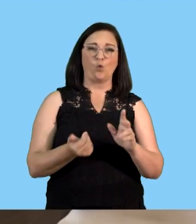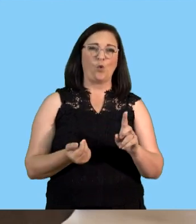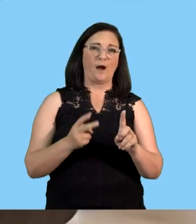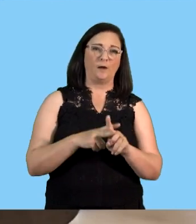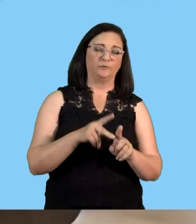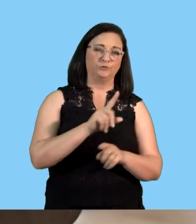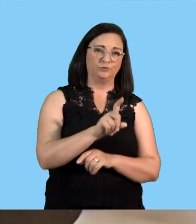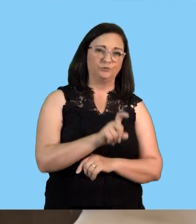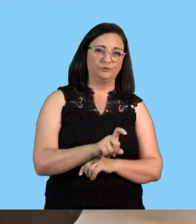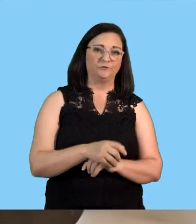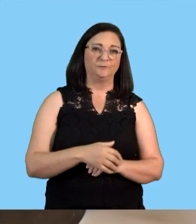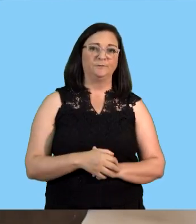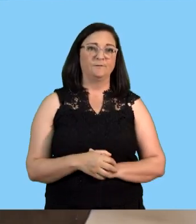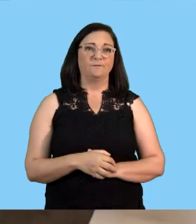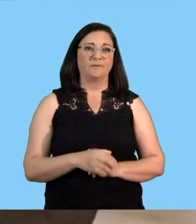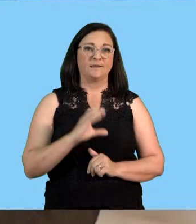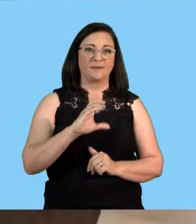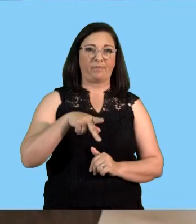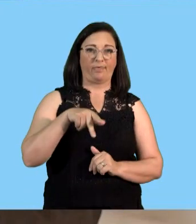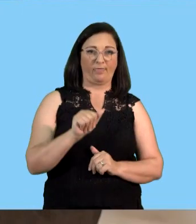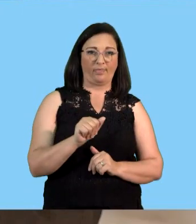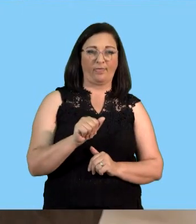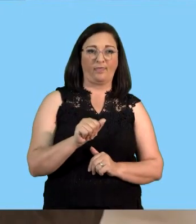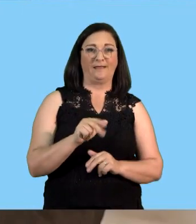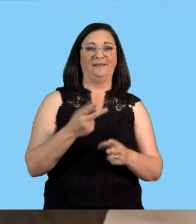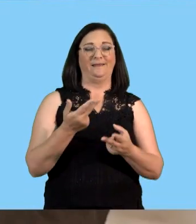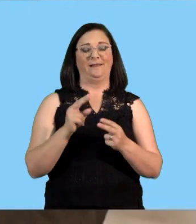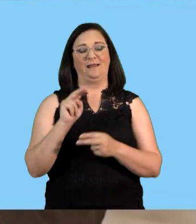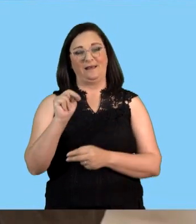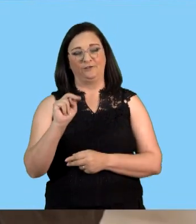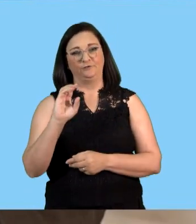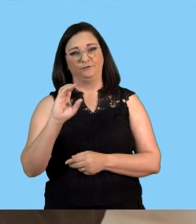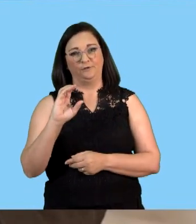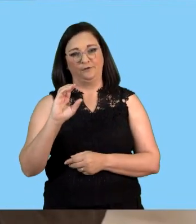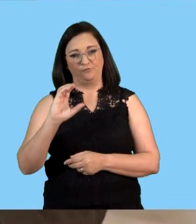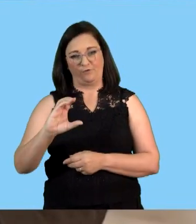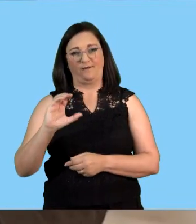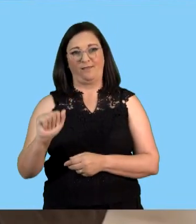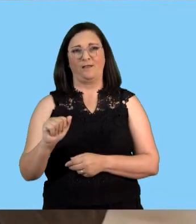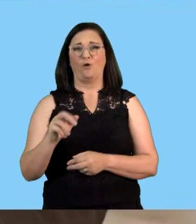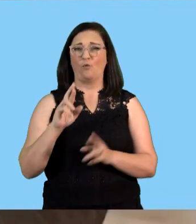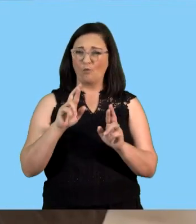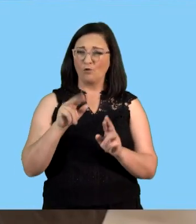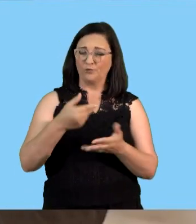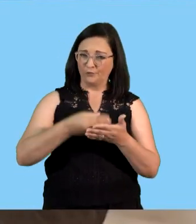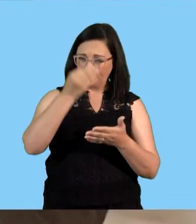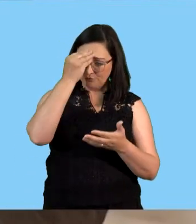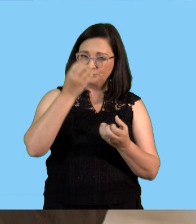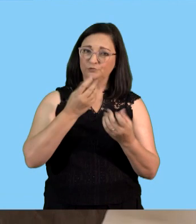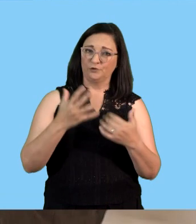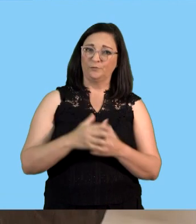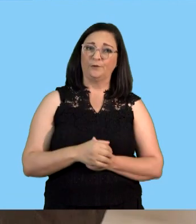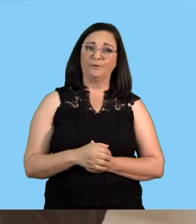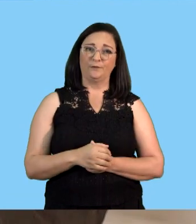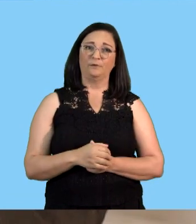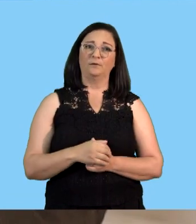legislations or our application question, which was the CPA and the National Credit Act. So I hope you've learned so